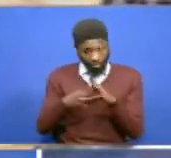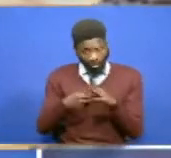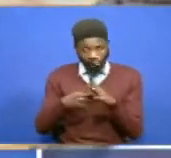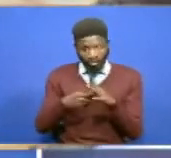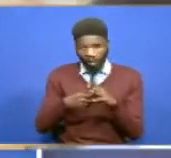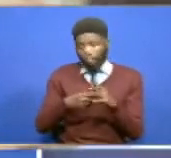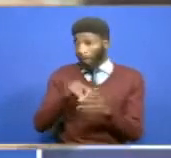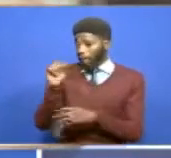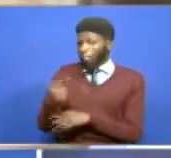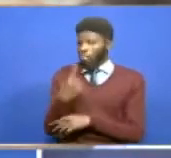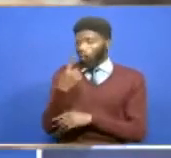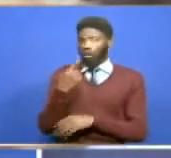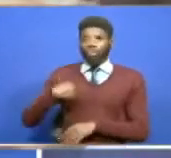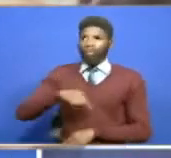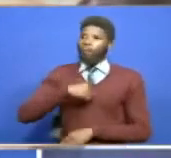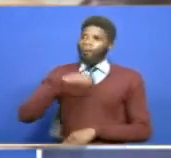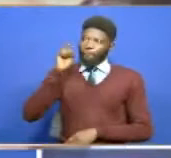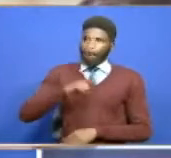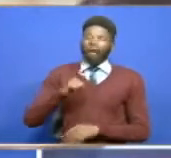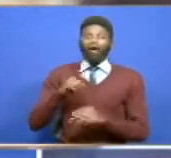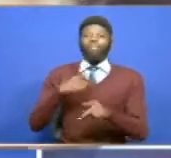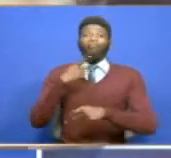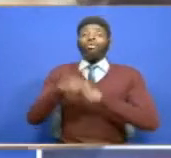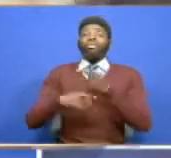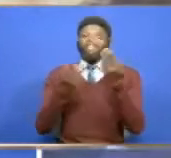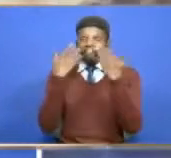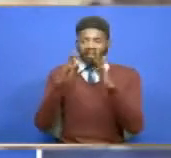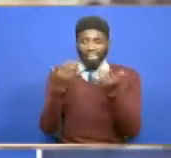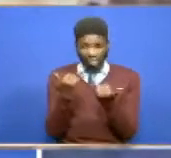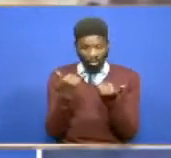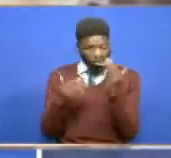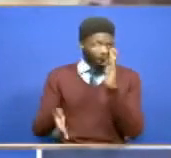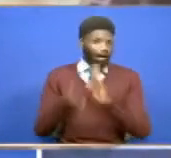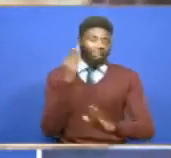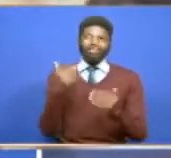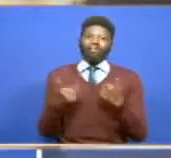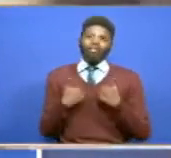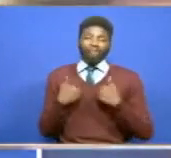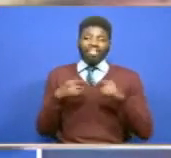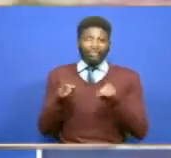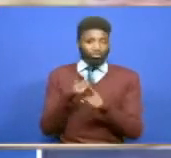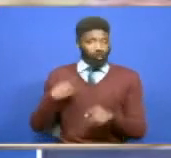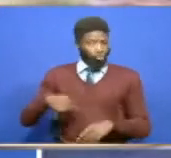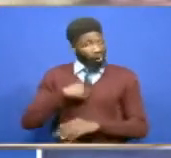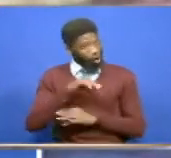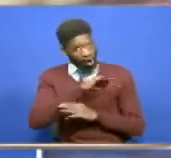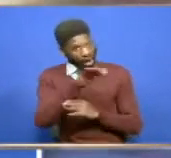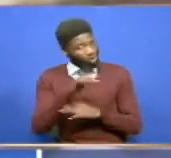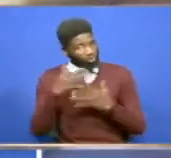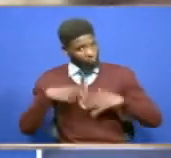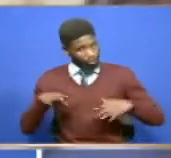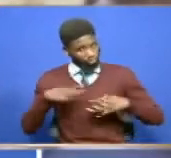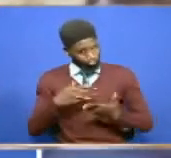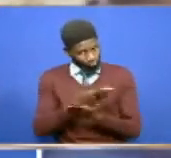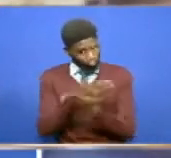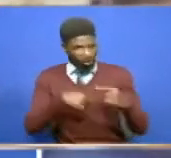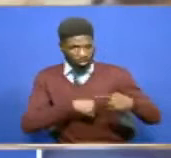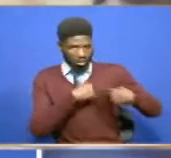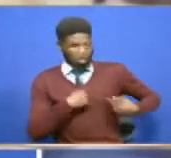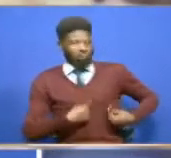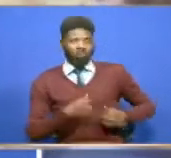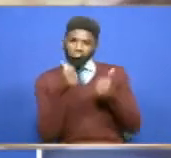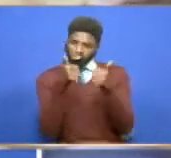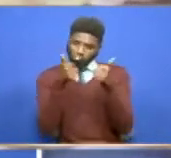we should have undergone the process. So it's a matter of urgency, and we are appealing to the well-wishers and people of